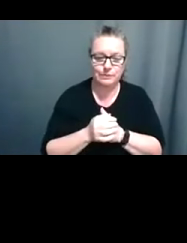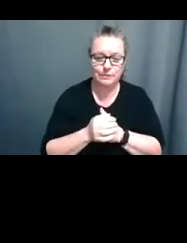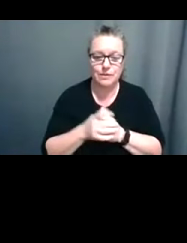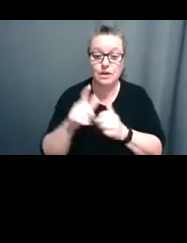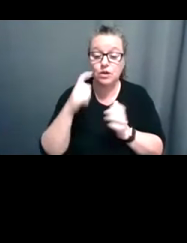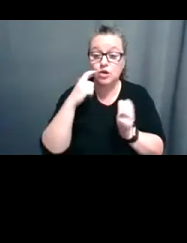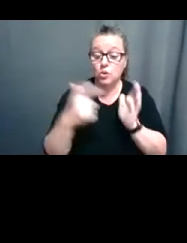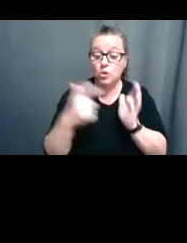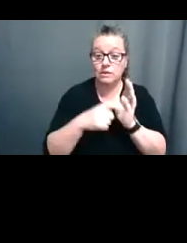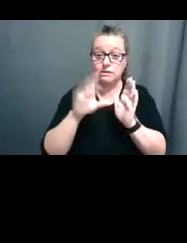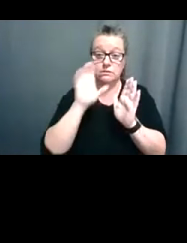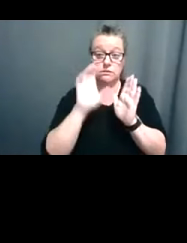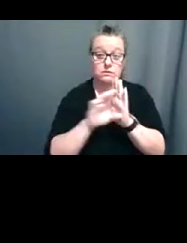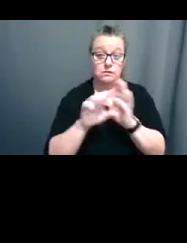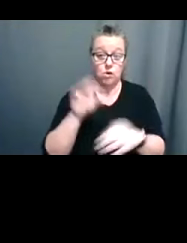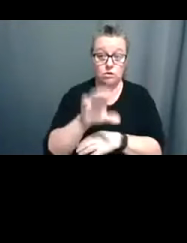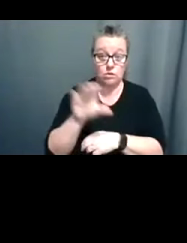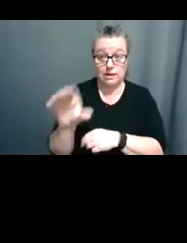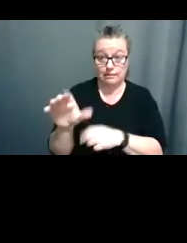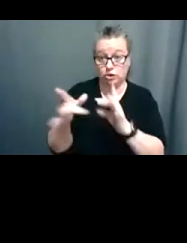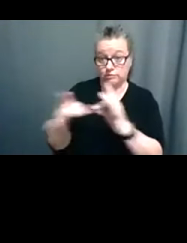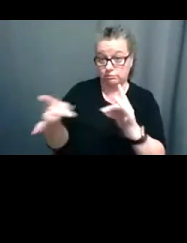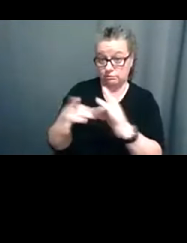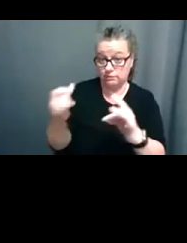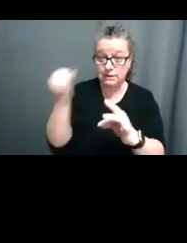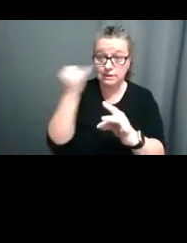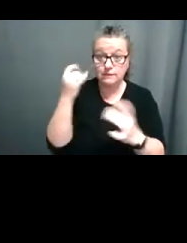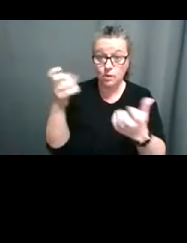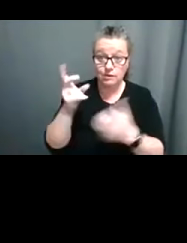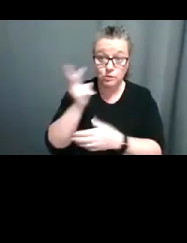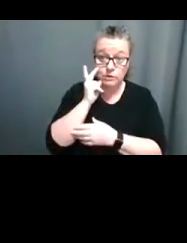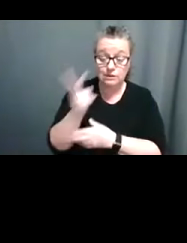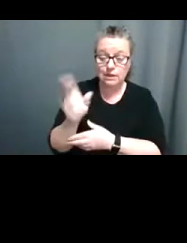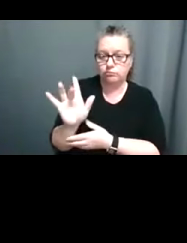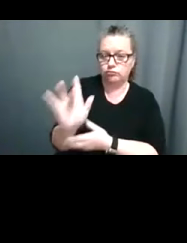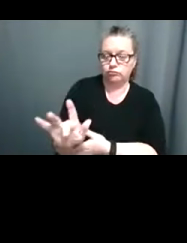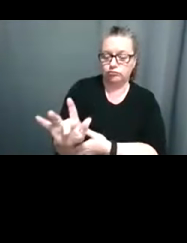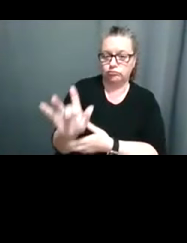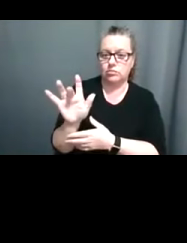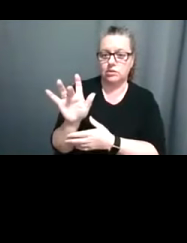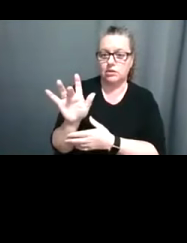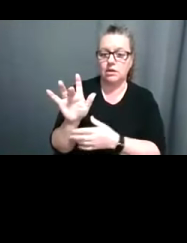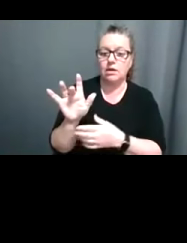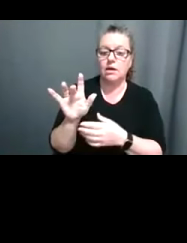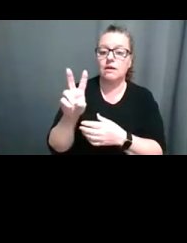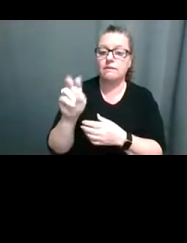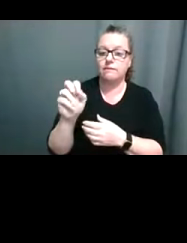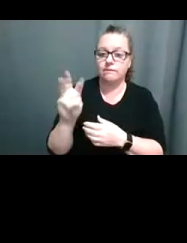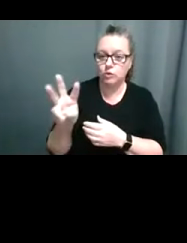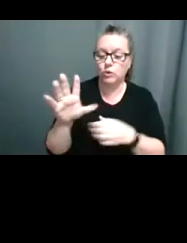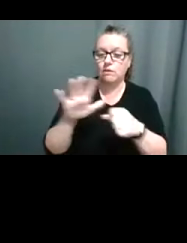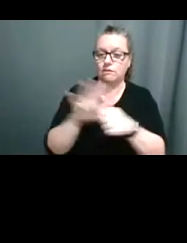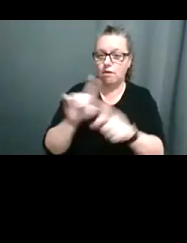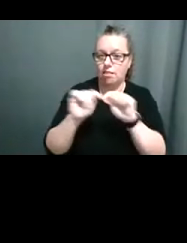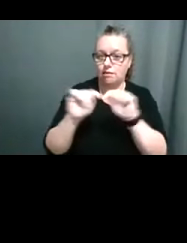notice there's an icon here for closed captioning. If you'd like to see closed captioning, click that icon and select View Full Transcript. You